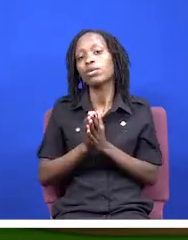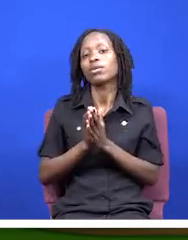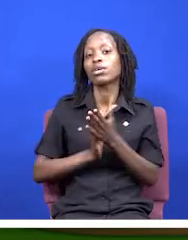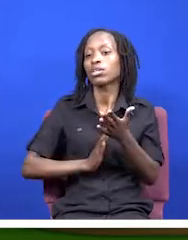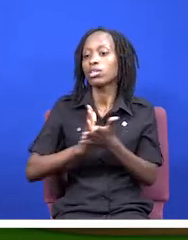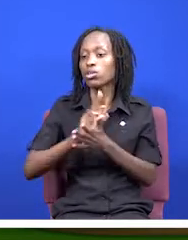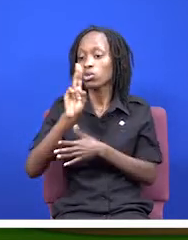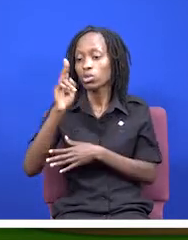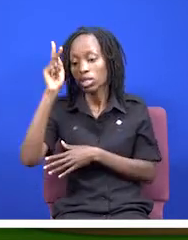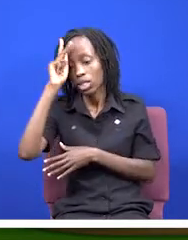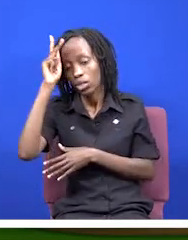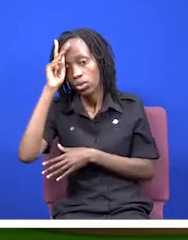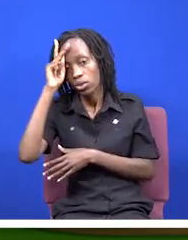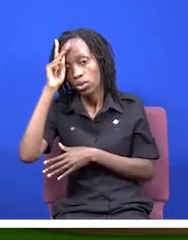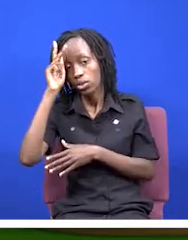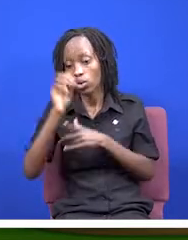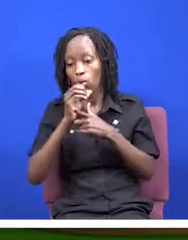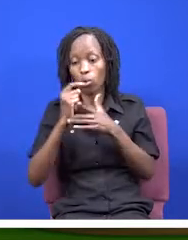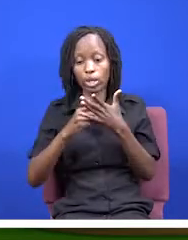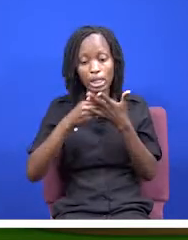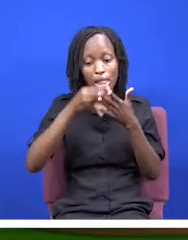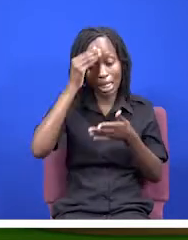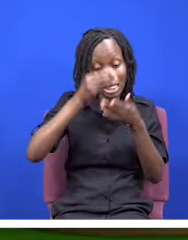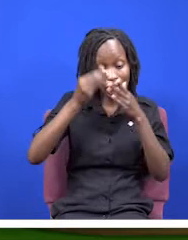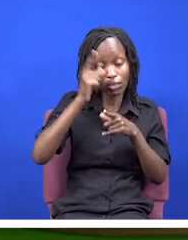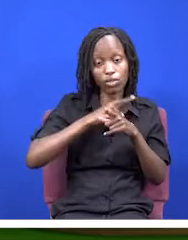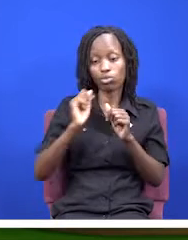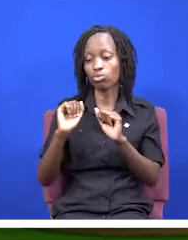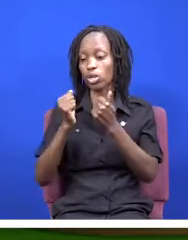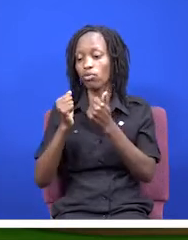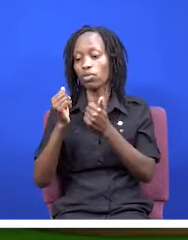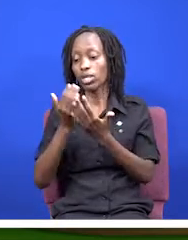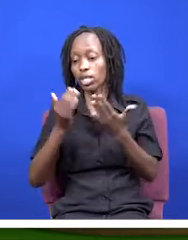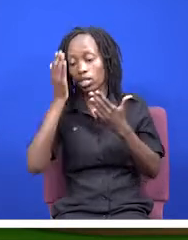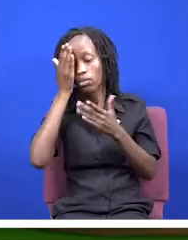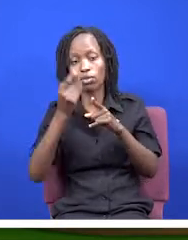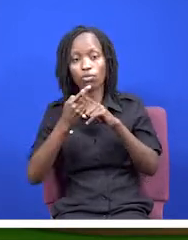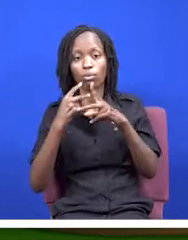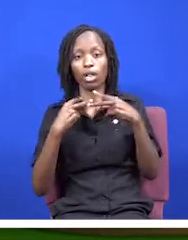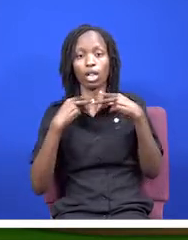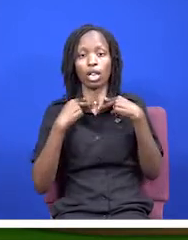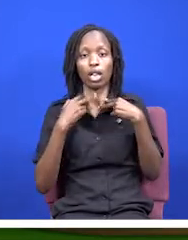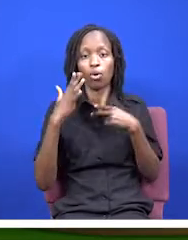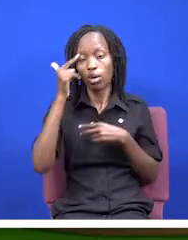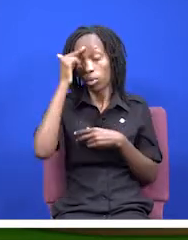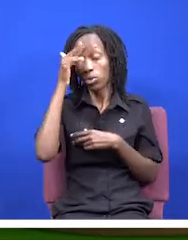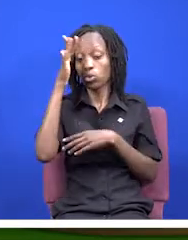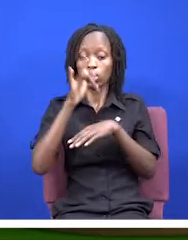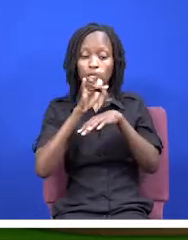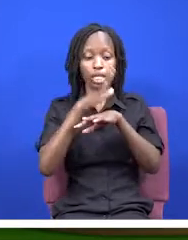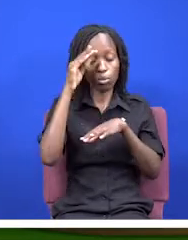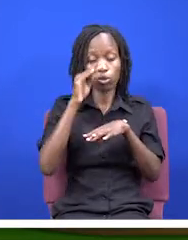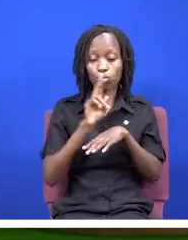by using the knowledge or what he had learned to rescue them from where they were, because